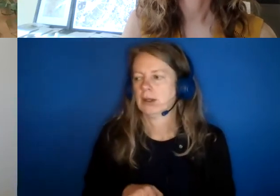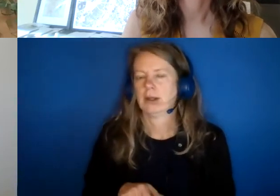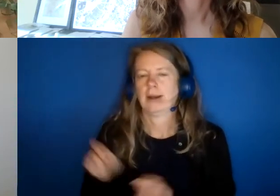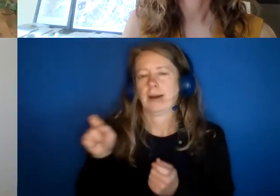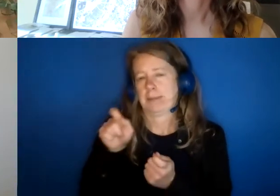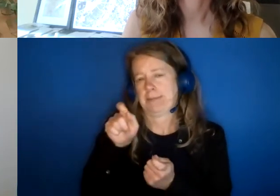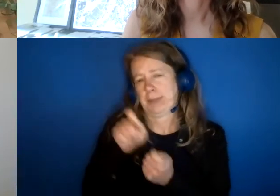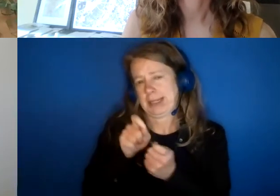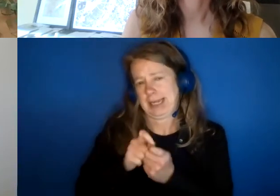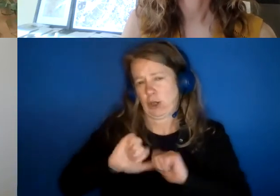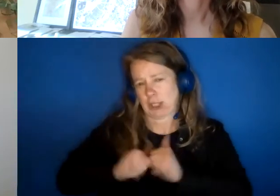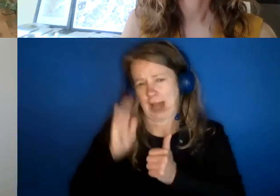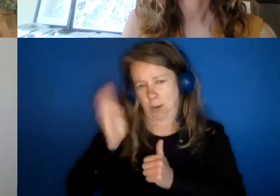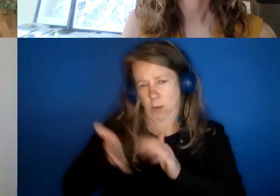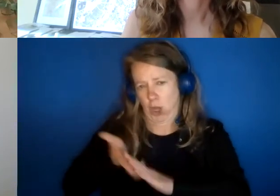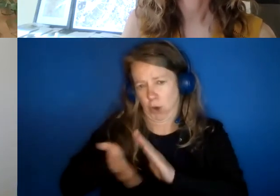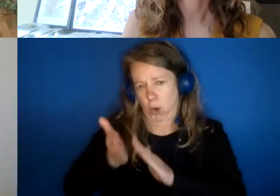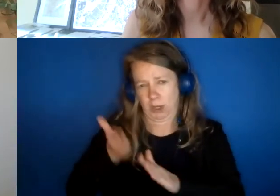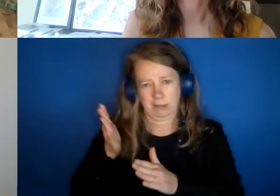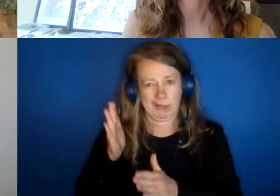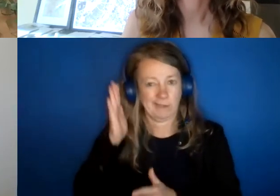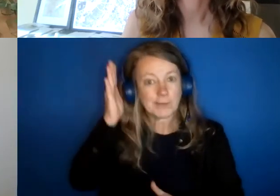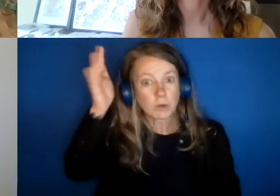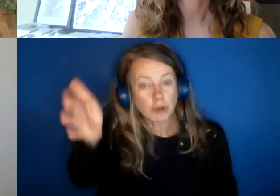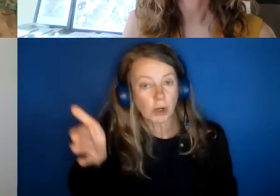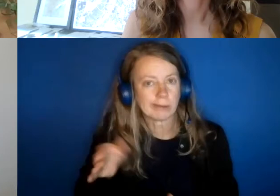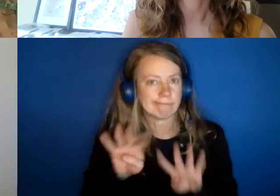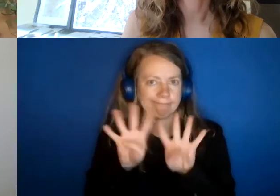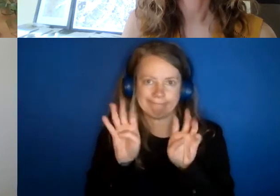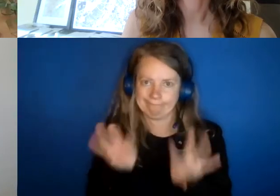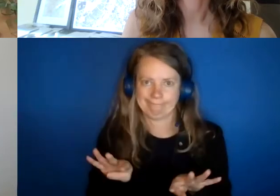forward, none of us really know beyond that.